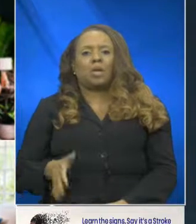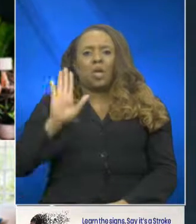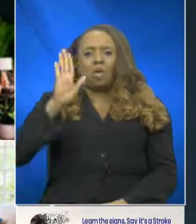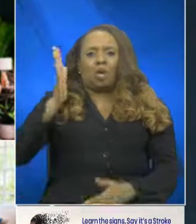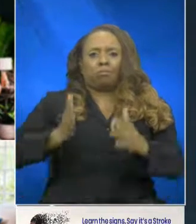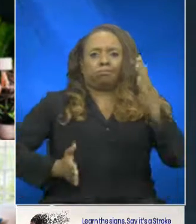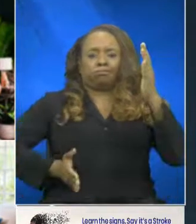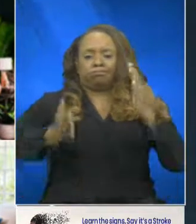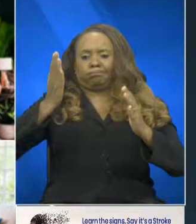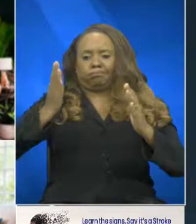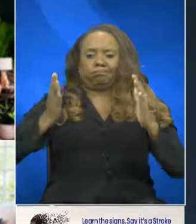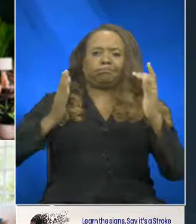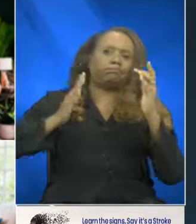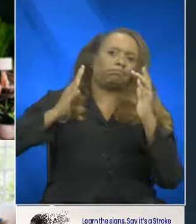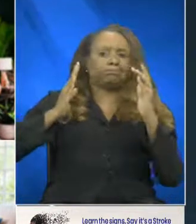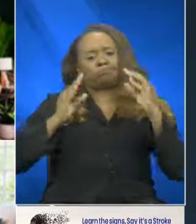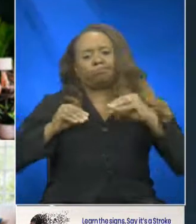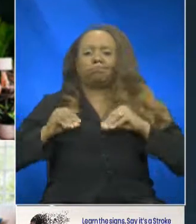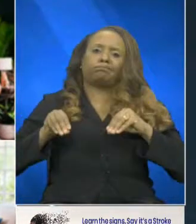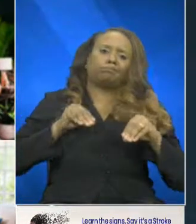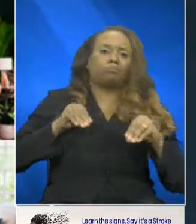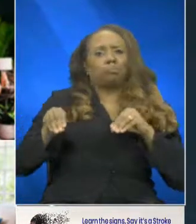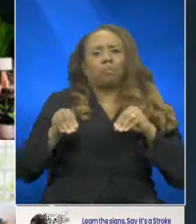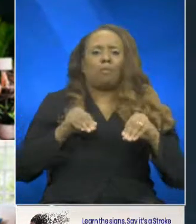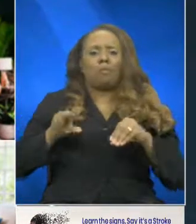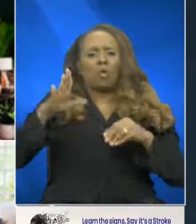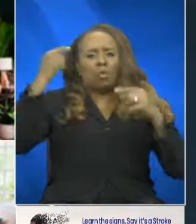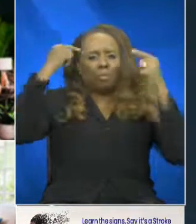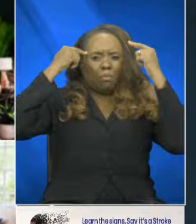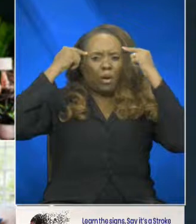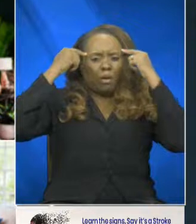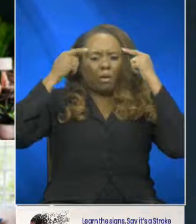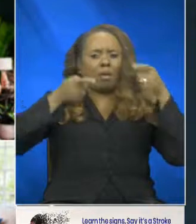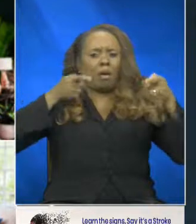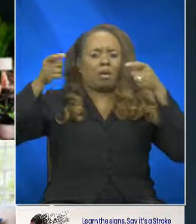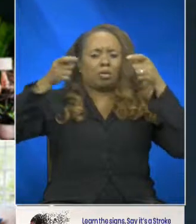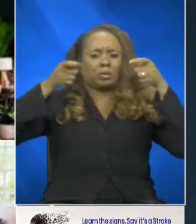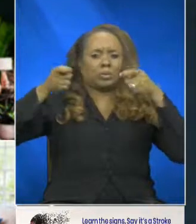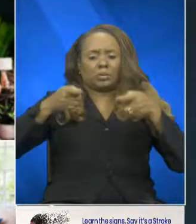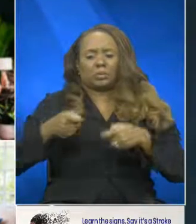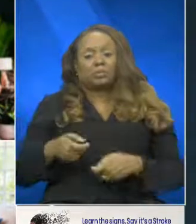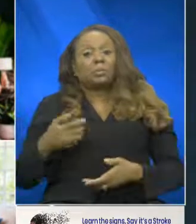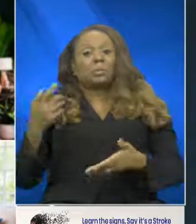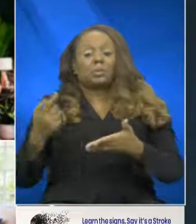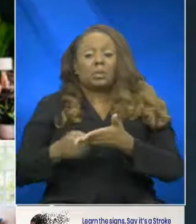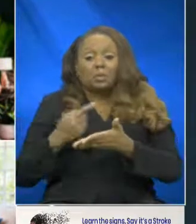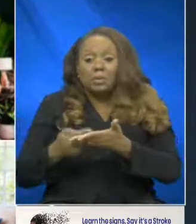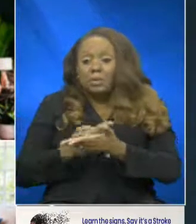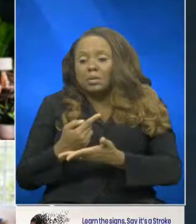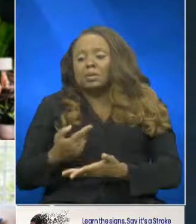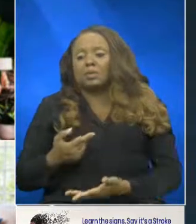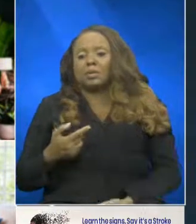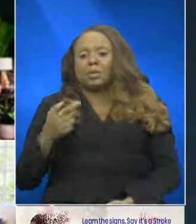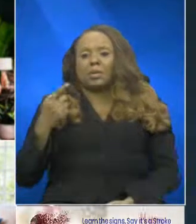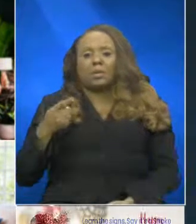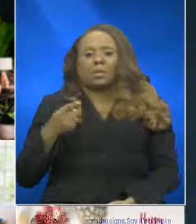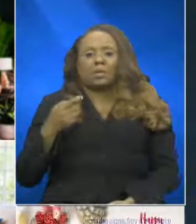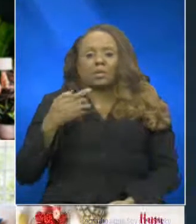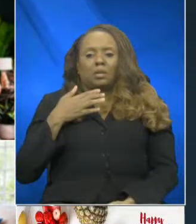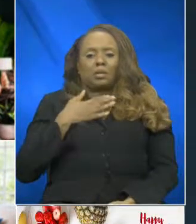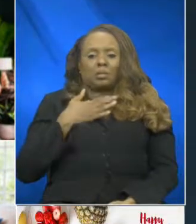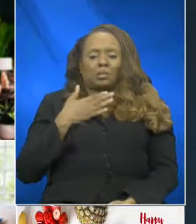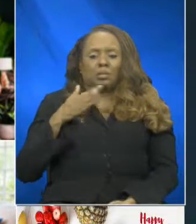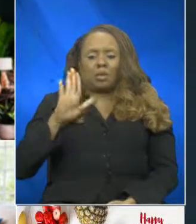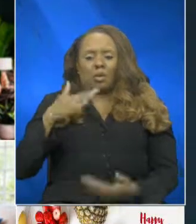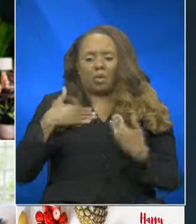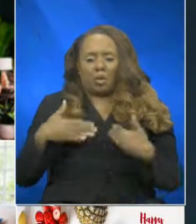common ones would be you can become what we call unstable or weak on one side of the